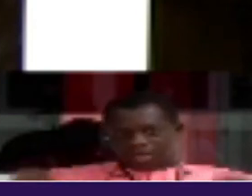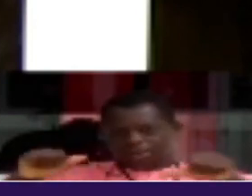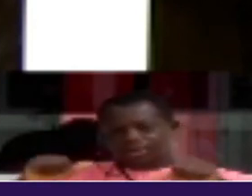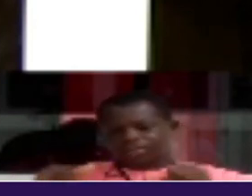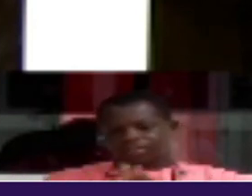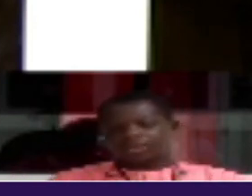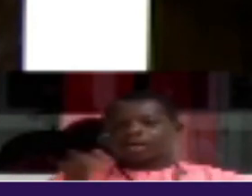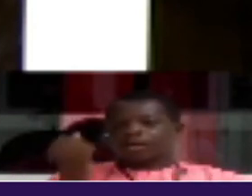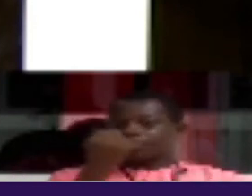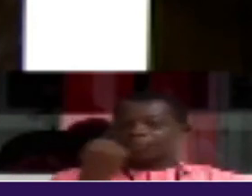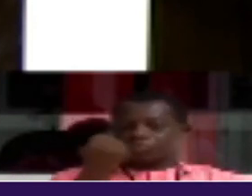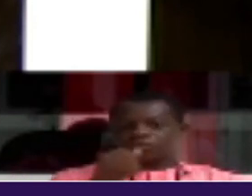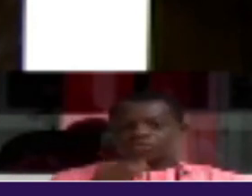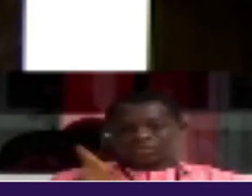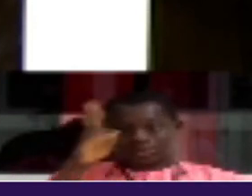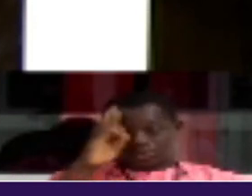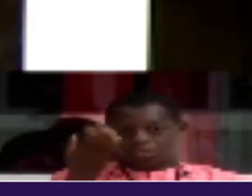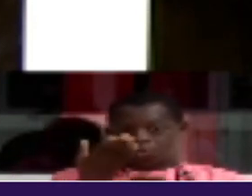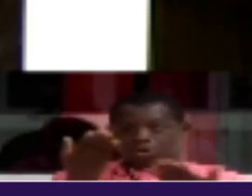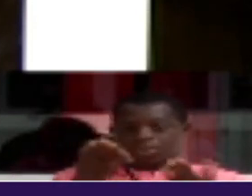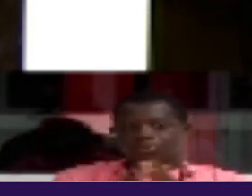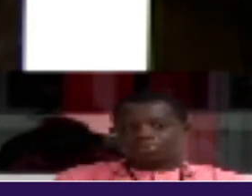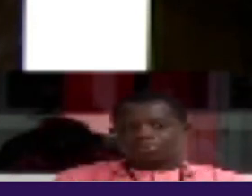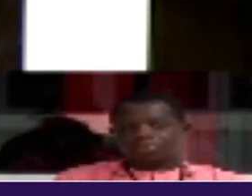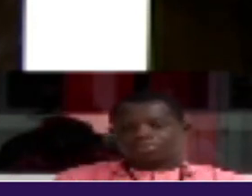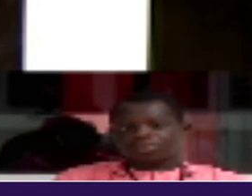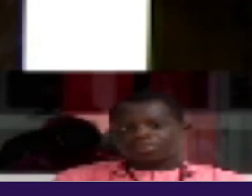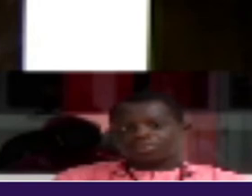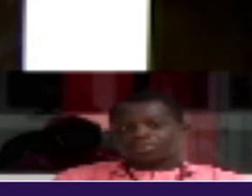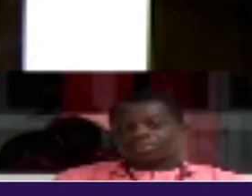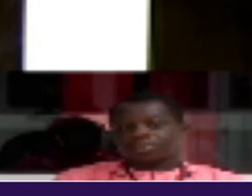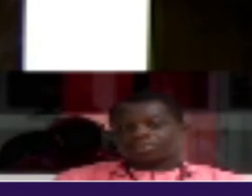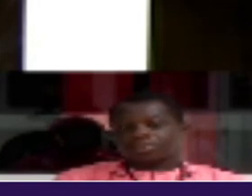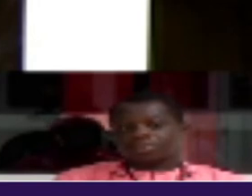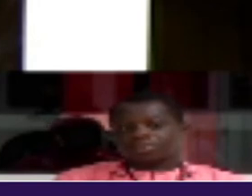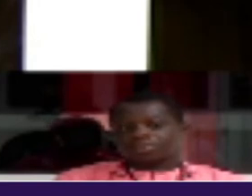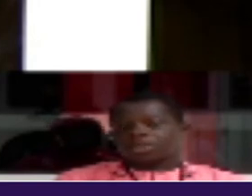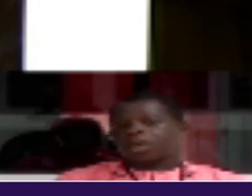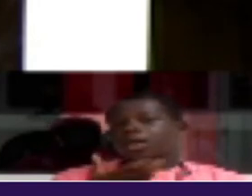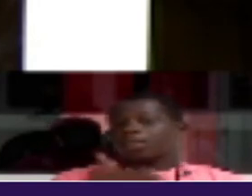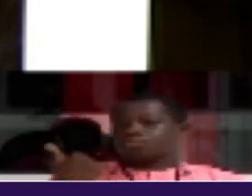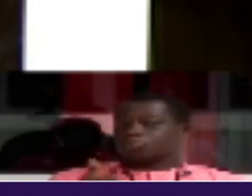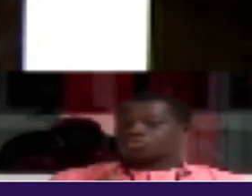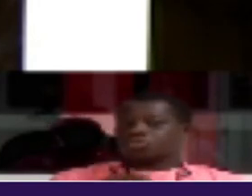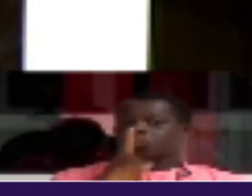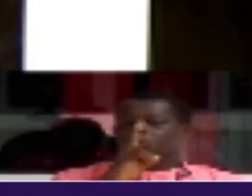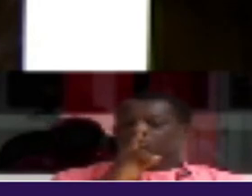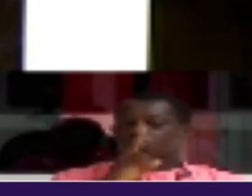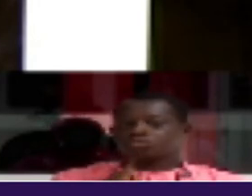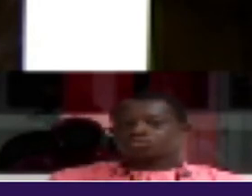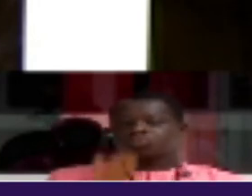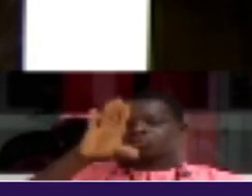Because the reason was that there were these people who used to pickpocket